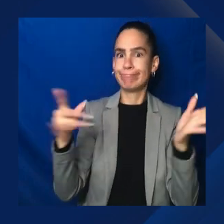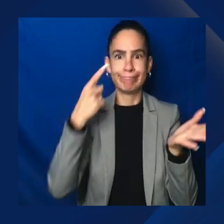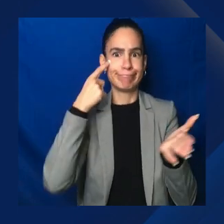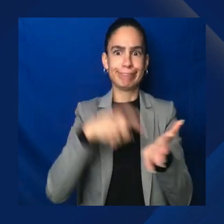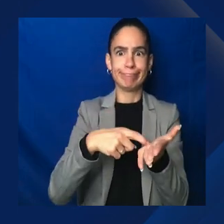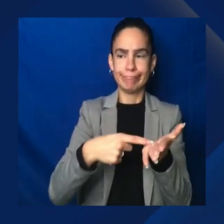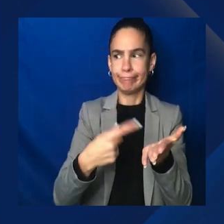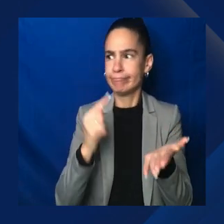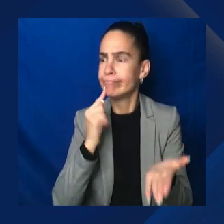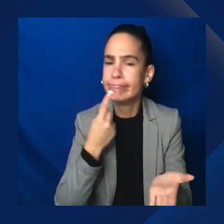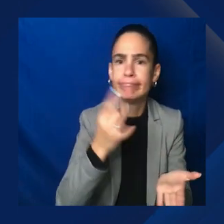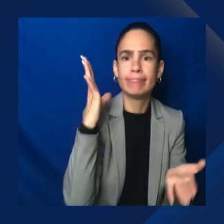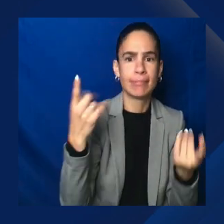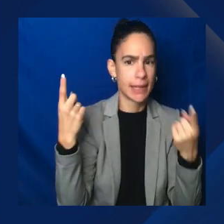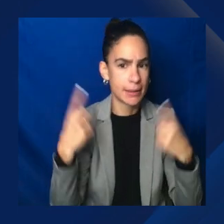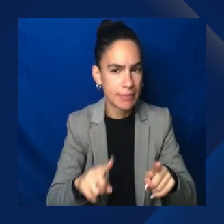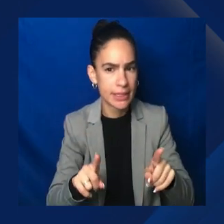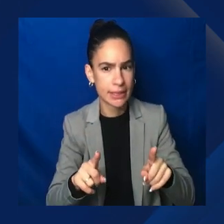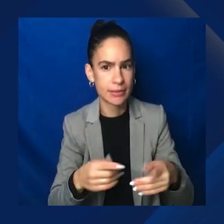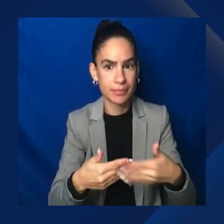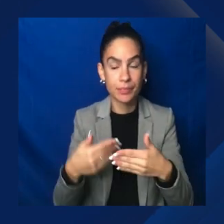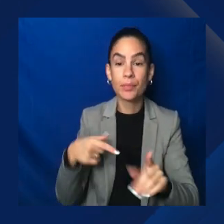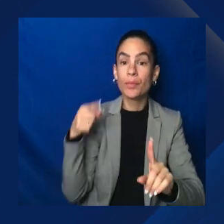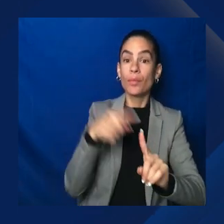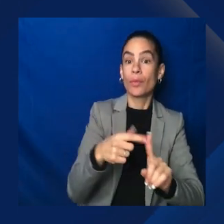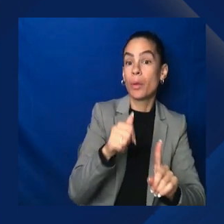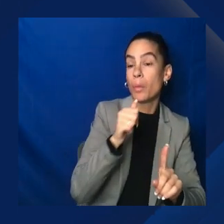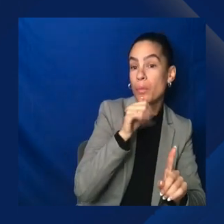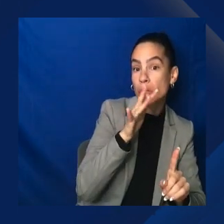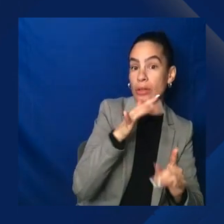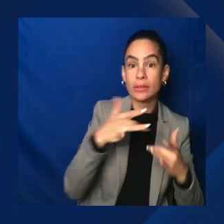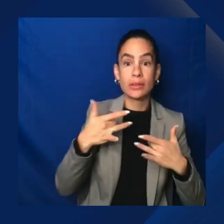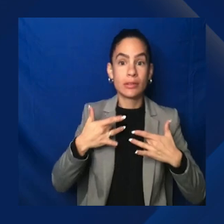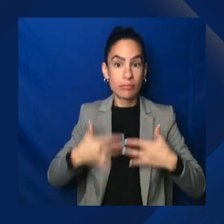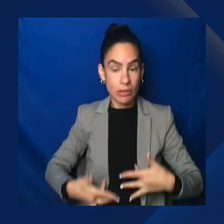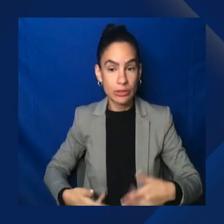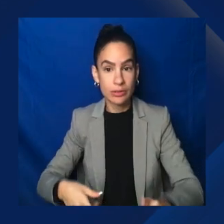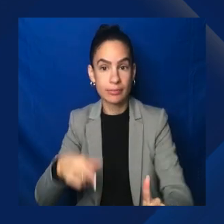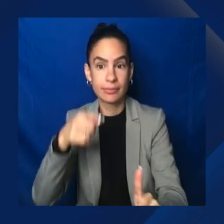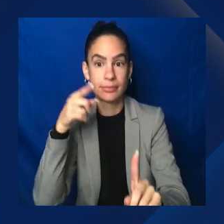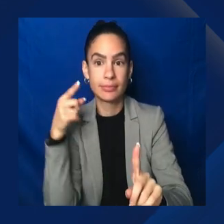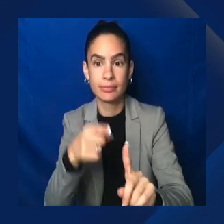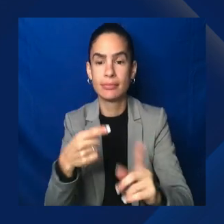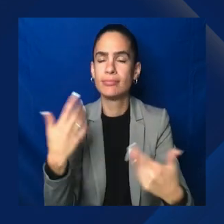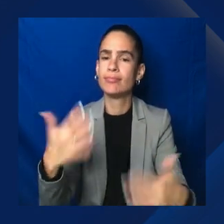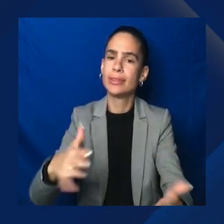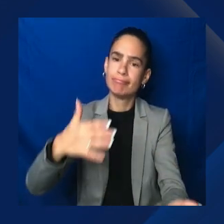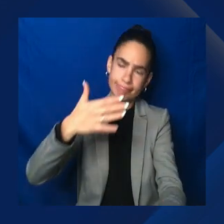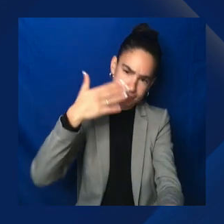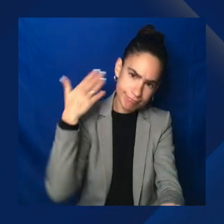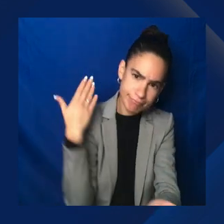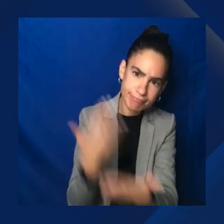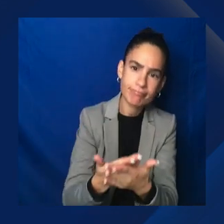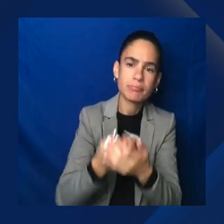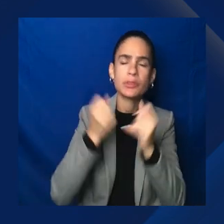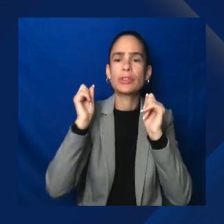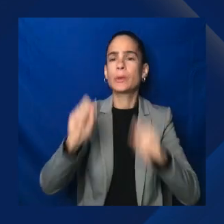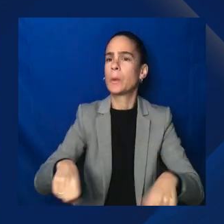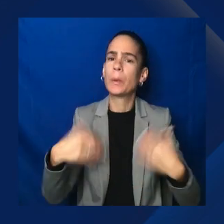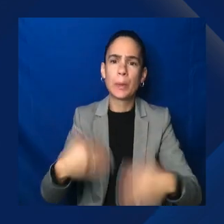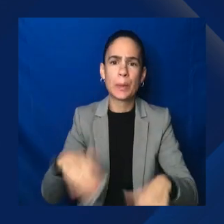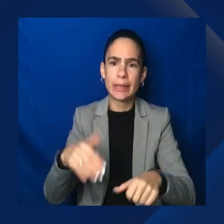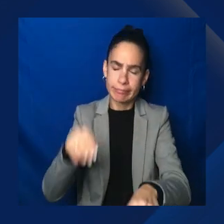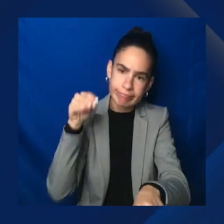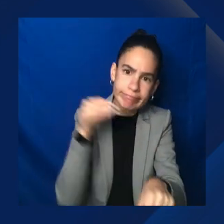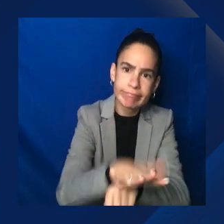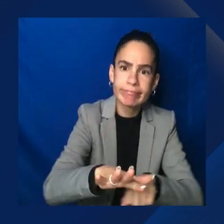Maternal depression has been demonstrated to be and contribute to multiple early childhood functioning. We